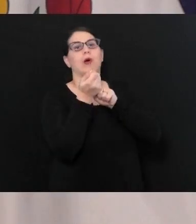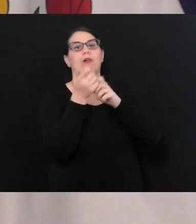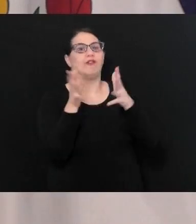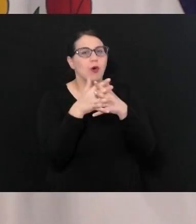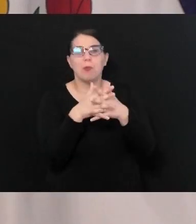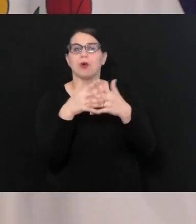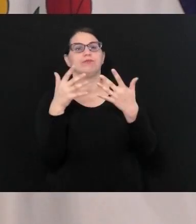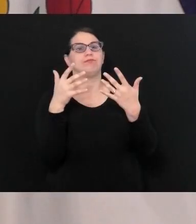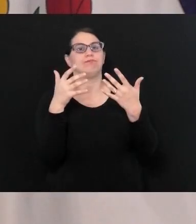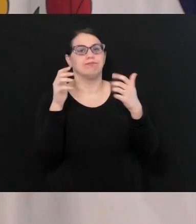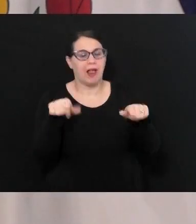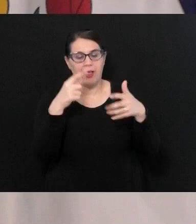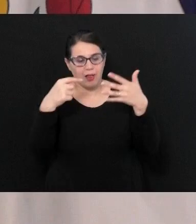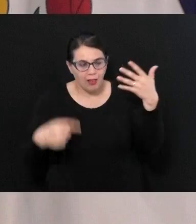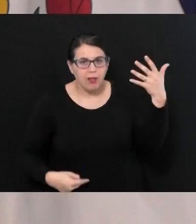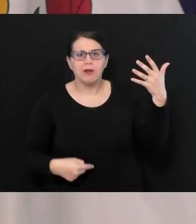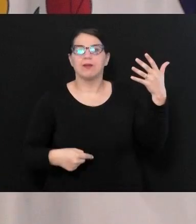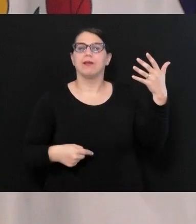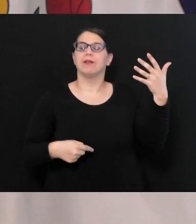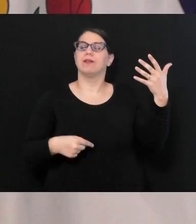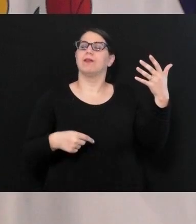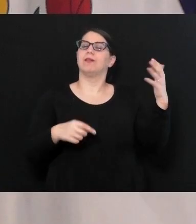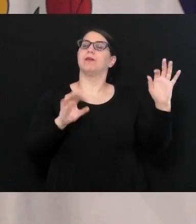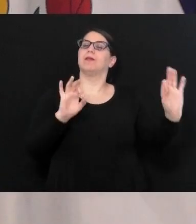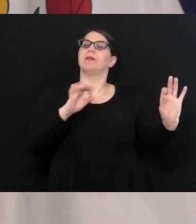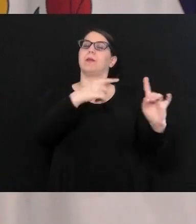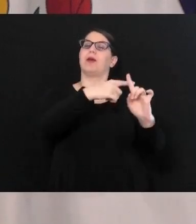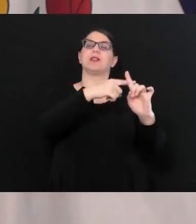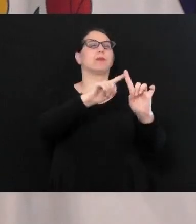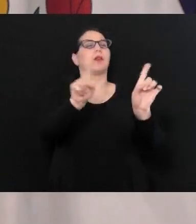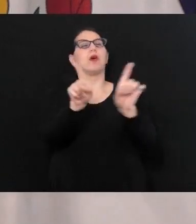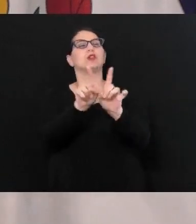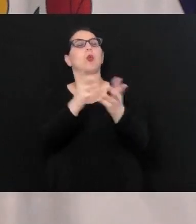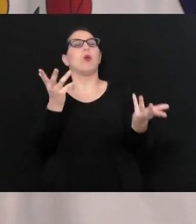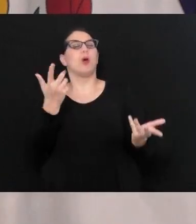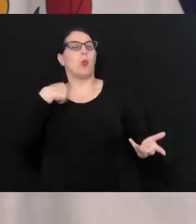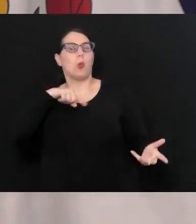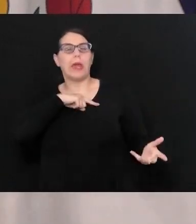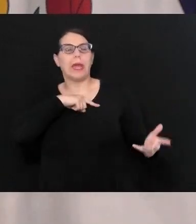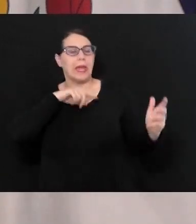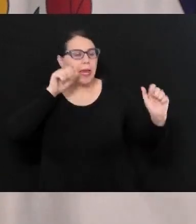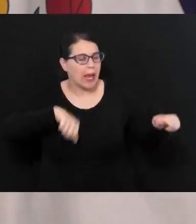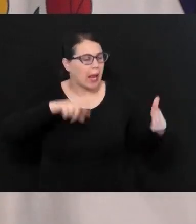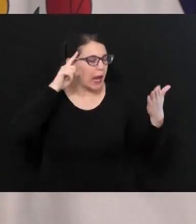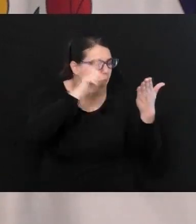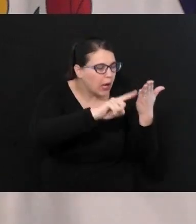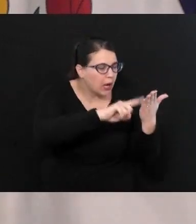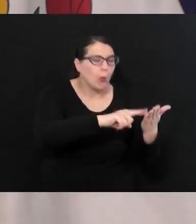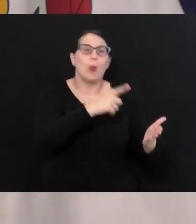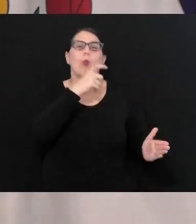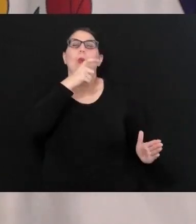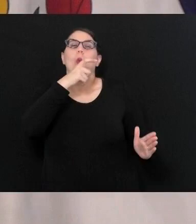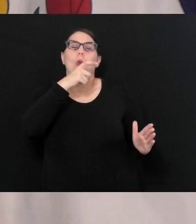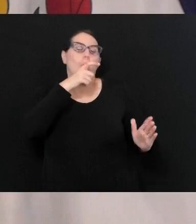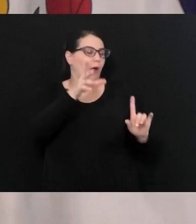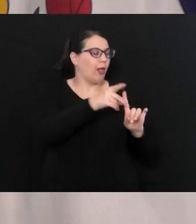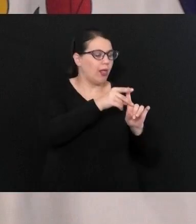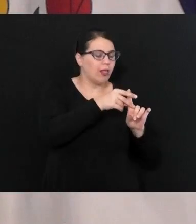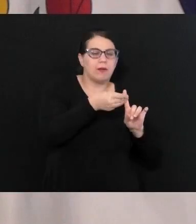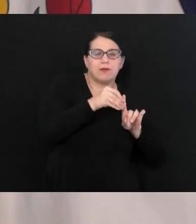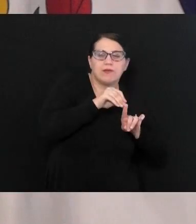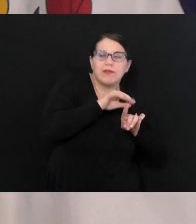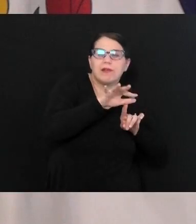this: we're able to find the cause, the spreaders, and then stop